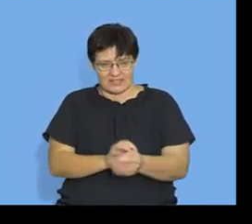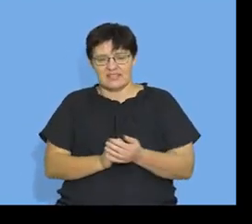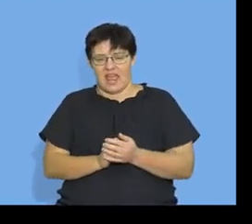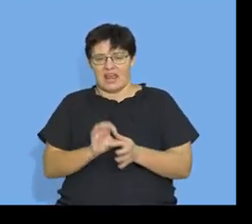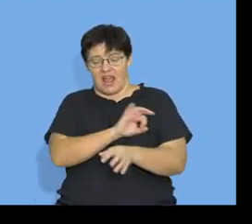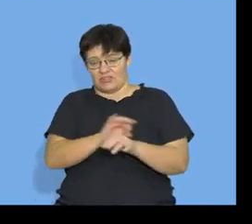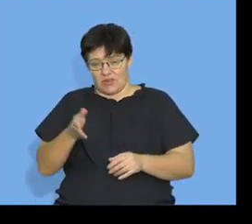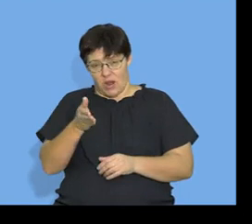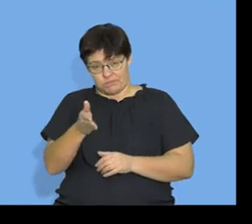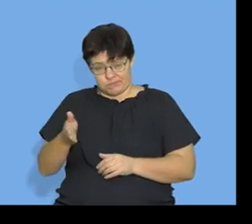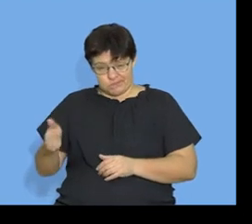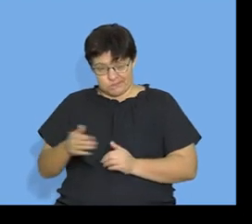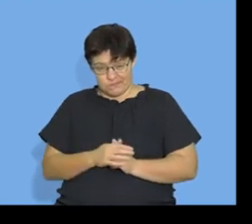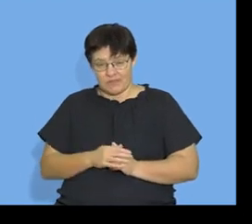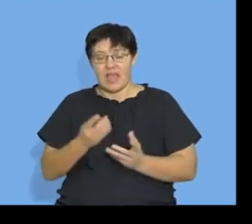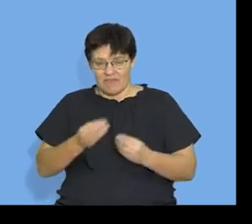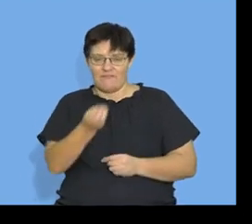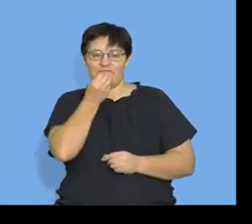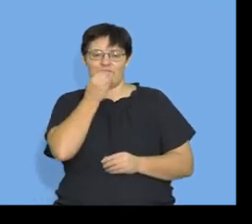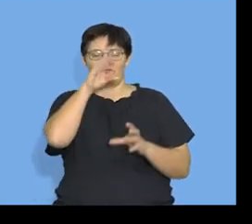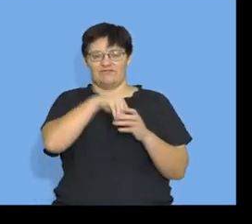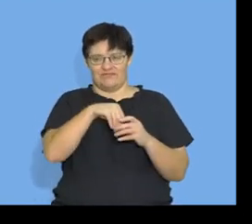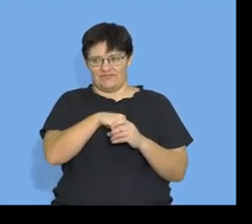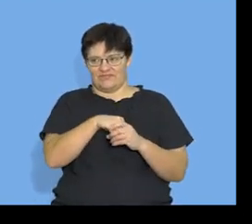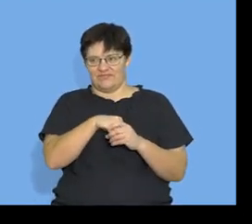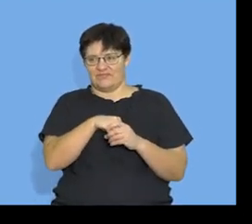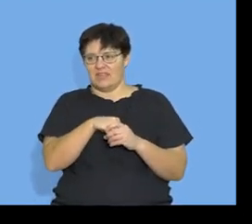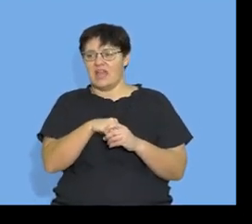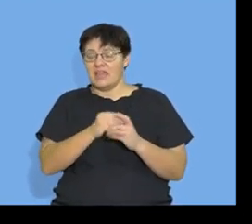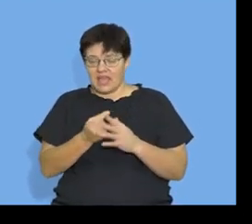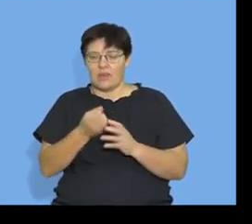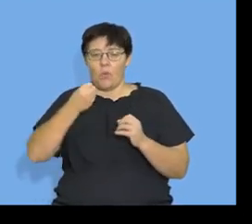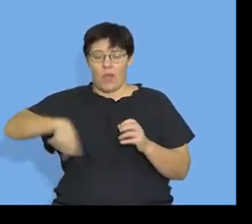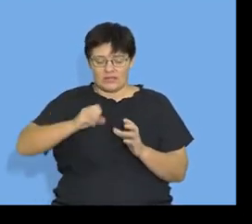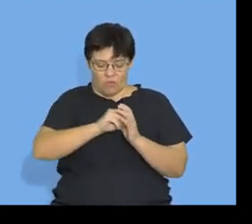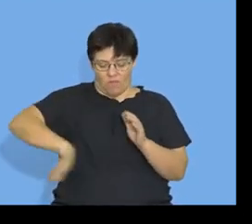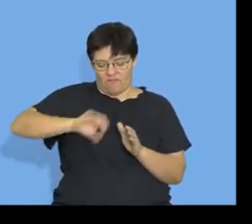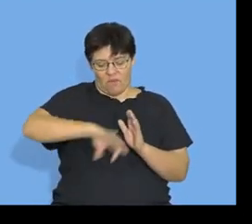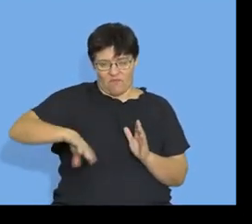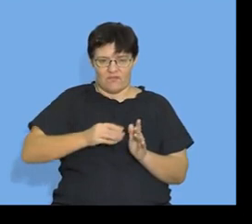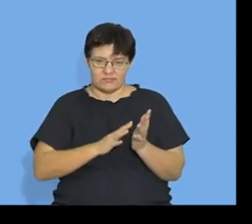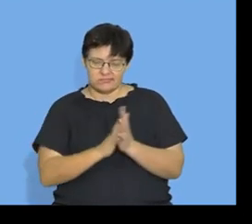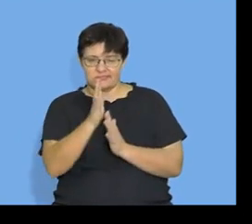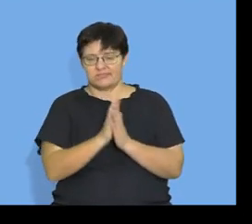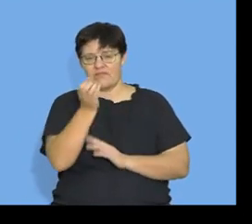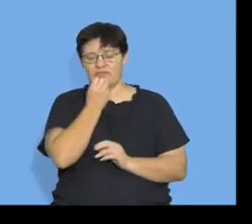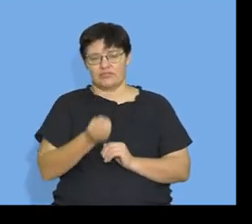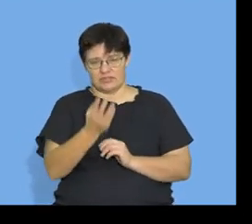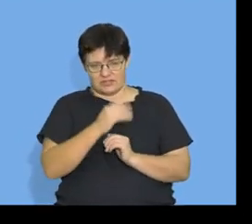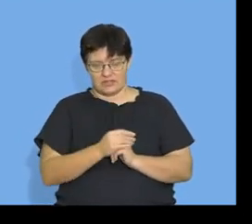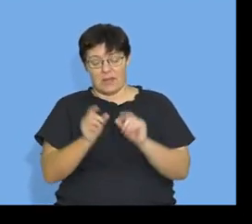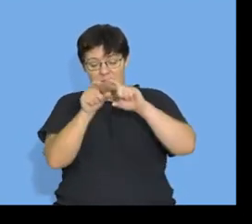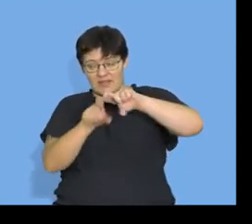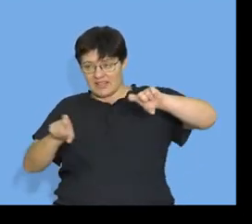your maternal arteries here. And these carry nutrients and take away the waste products. We also know that the placenta is